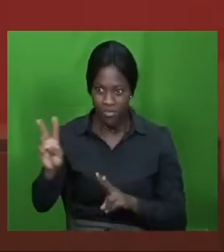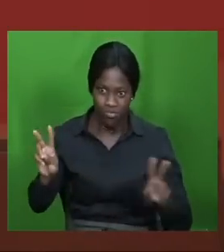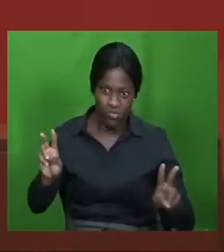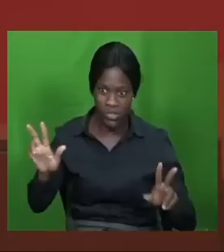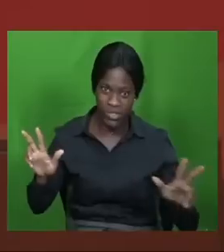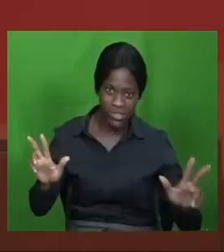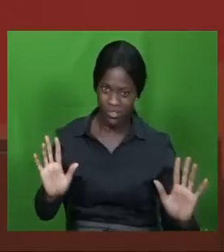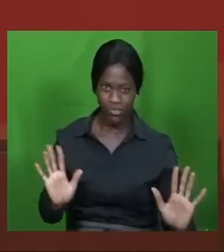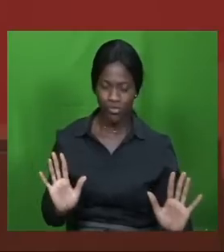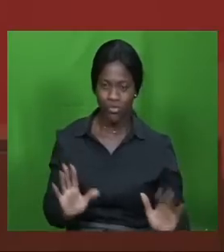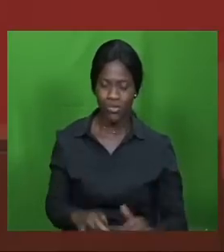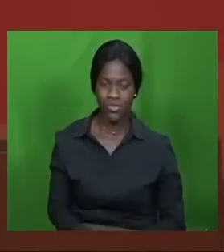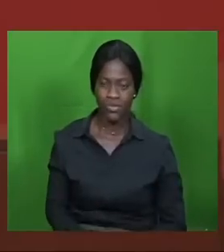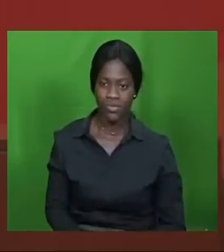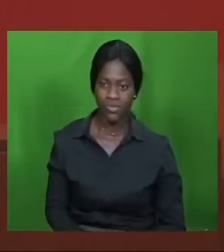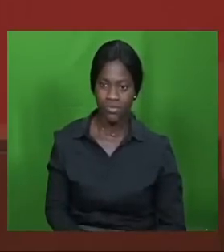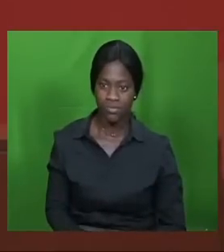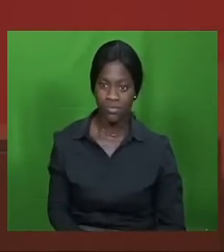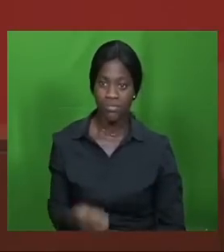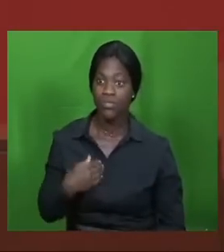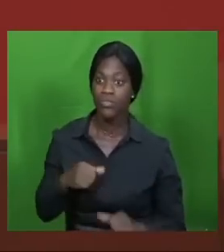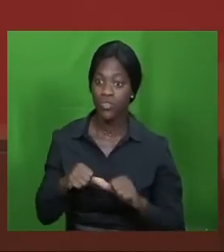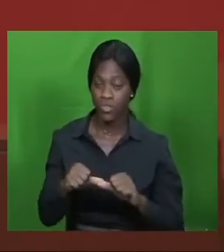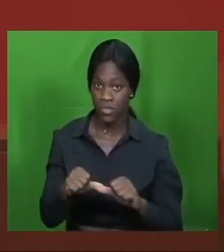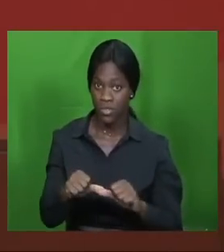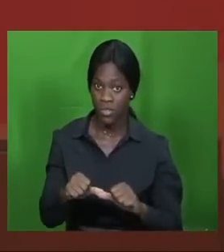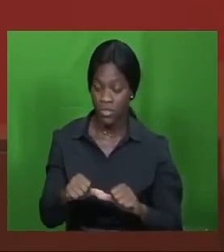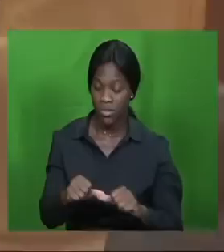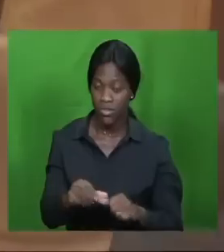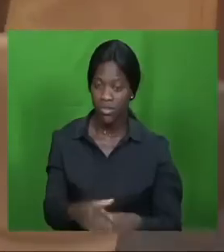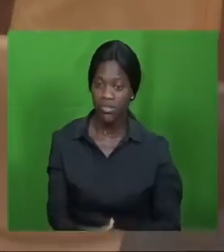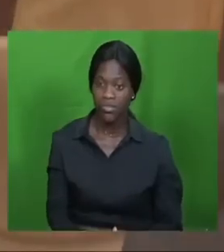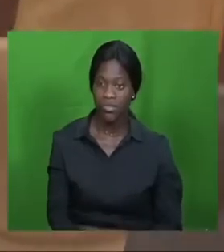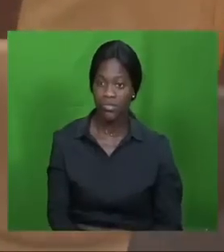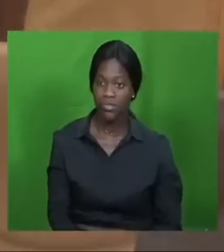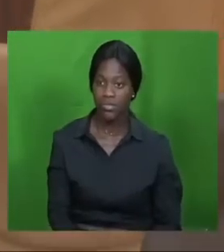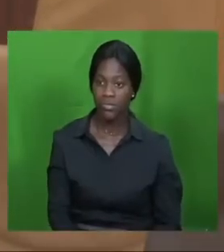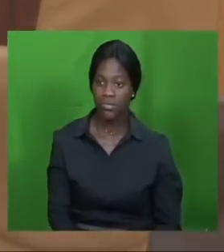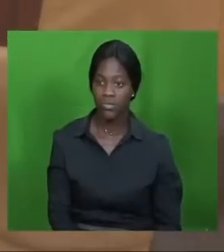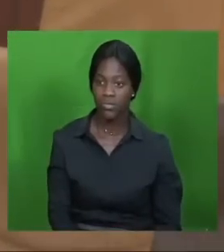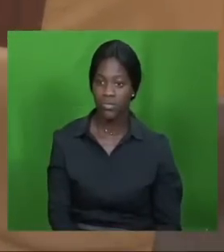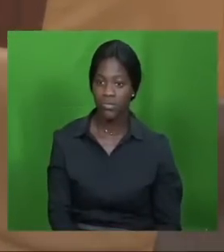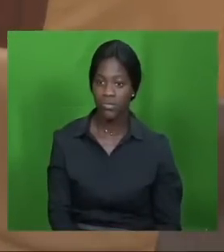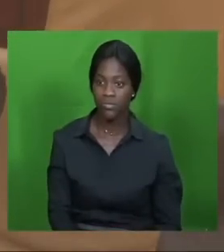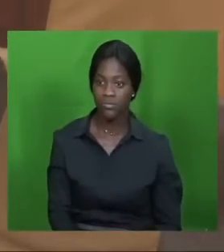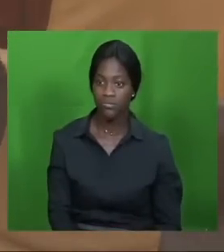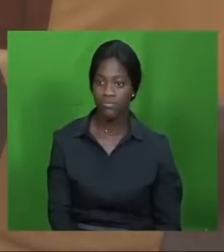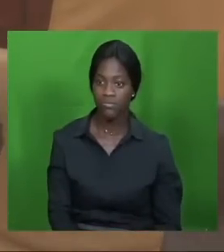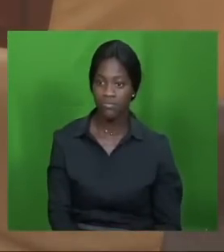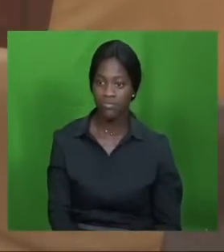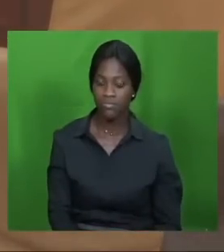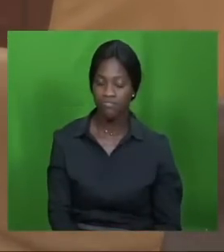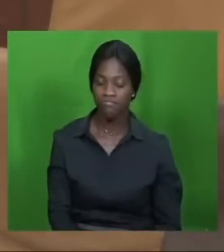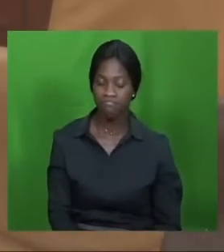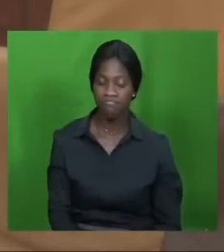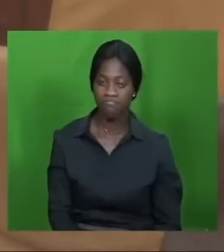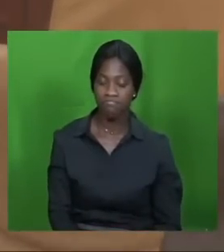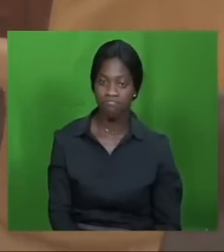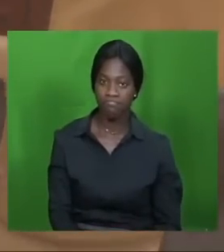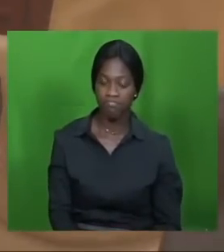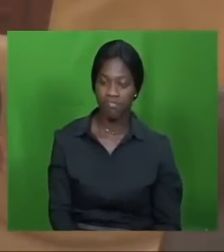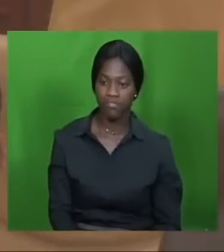on. Speaker, I just wanted a minute to make some few comments on this. Yes, okay. I think, Mr.